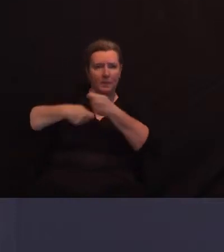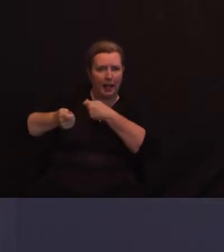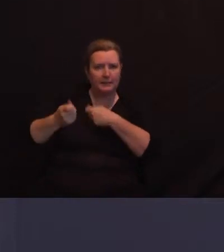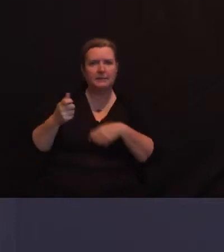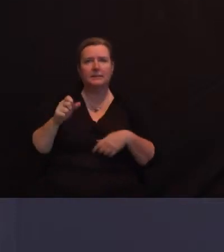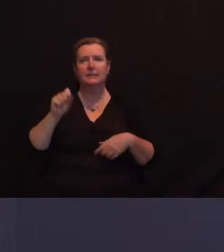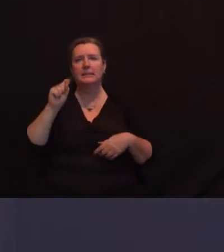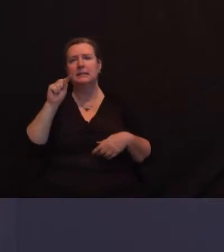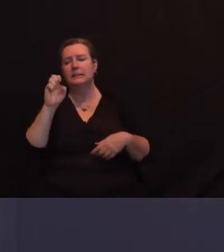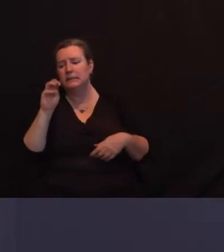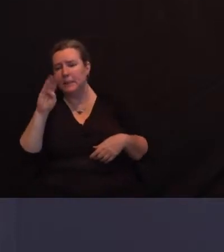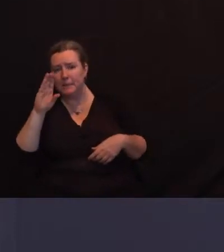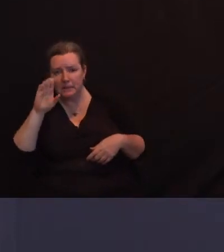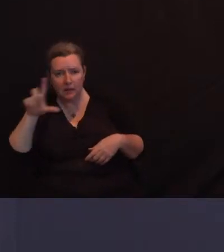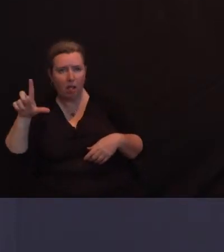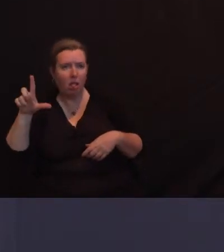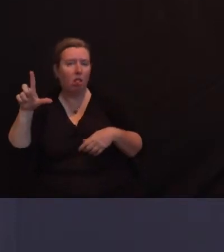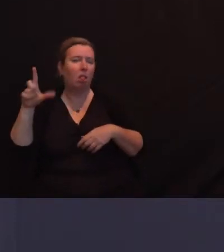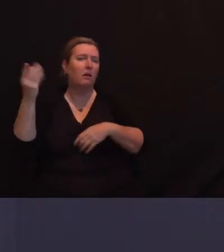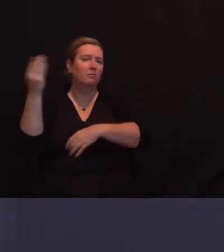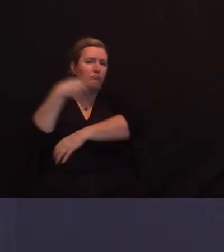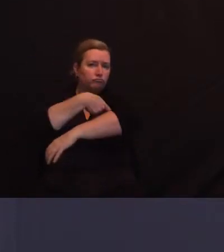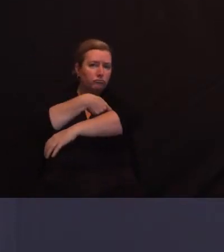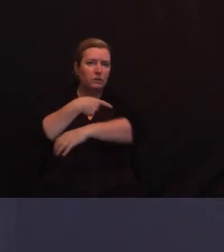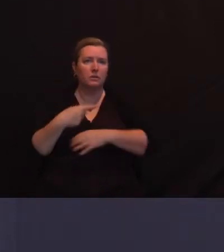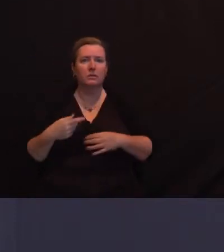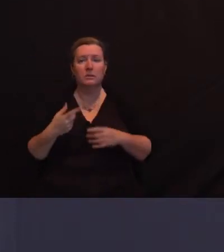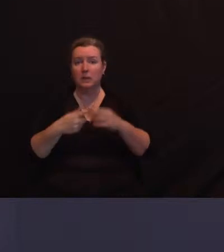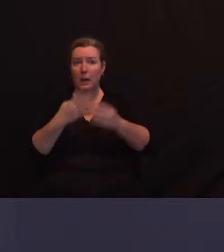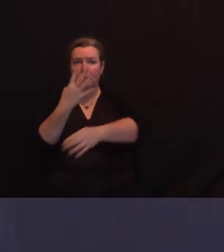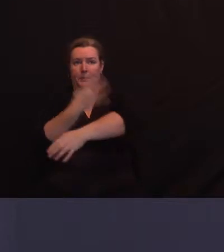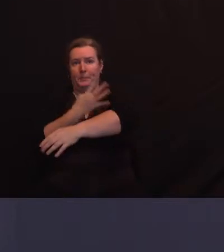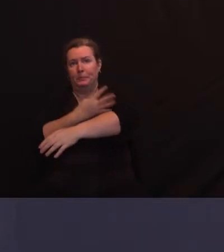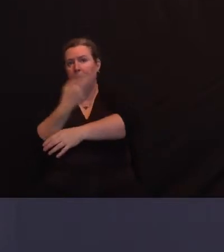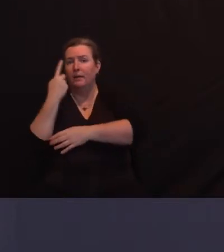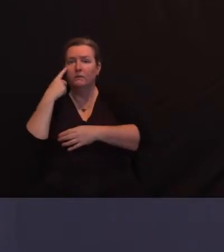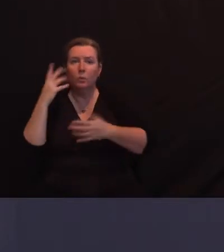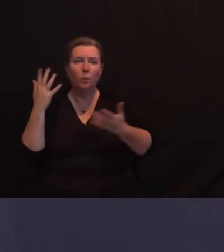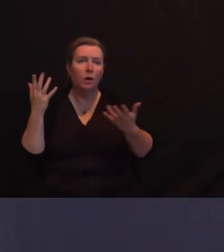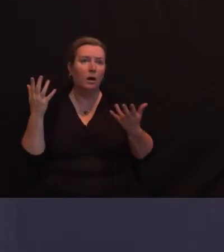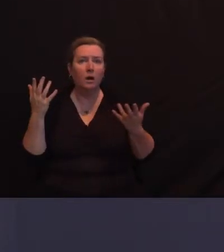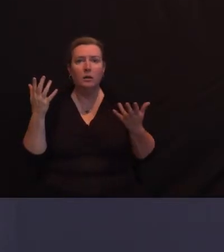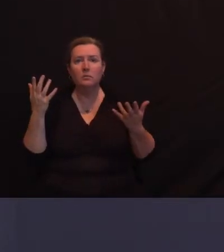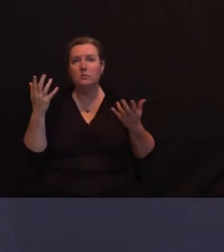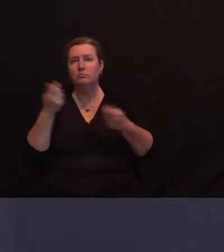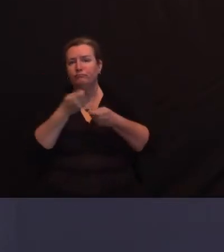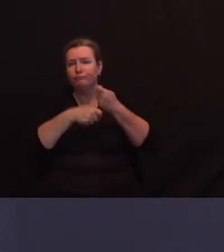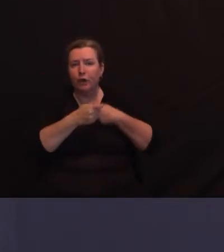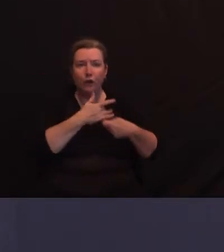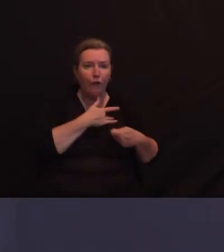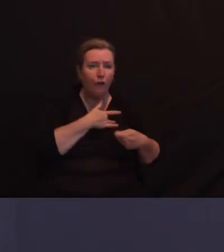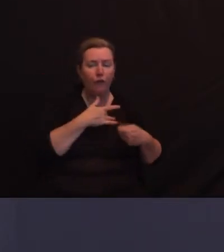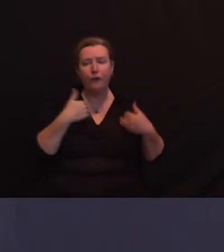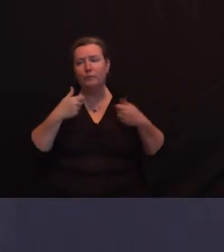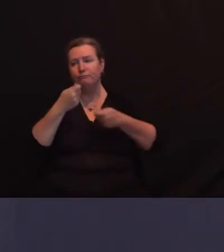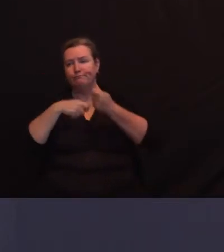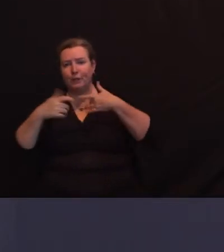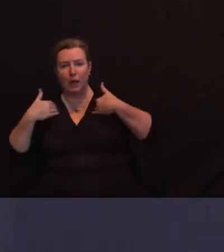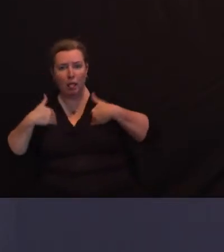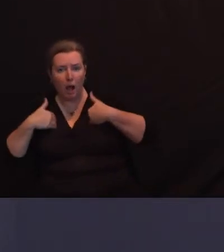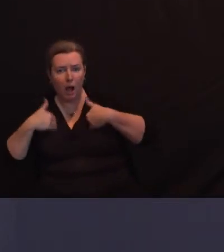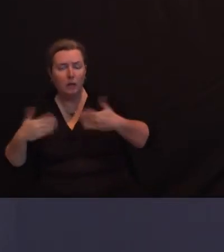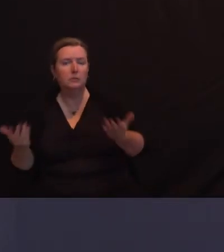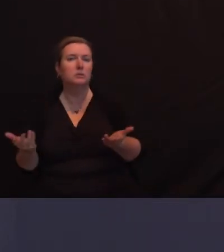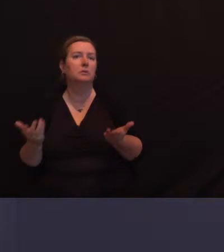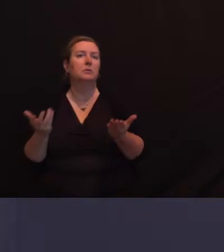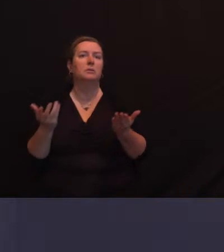or anti-rejection medication after a transplant, and disease-modifying anti-rheumatic drugs